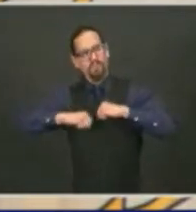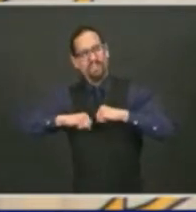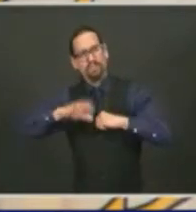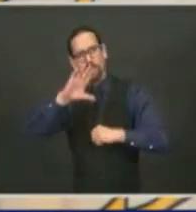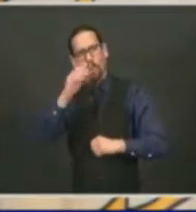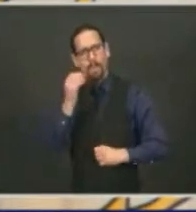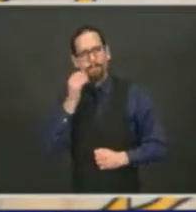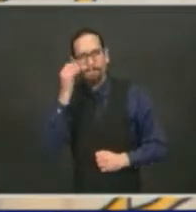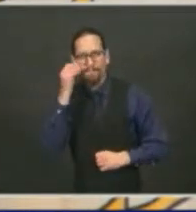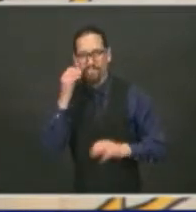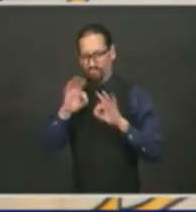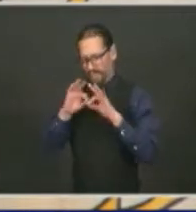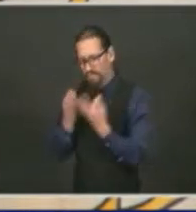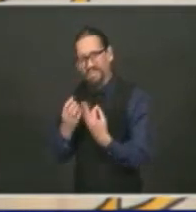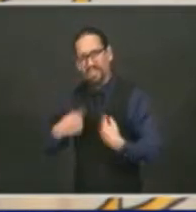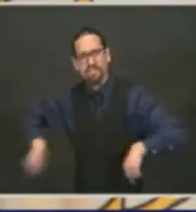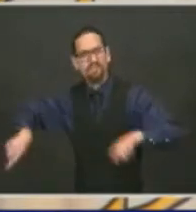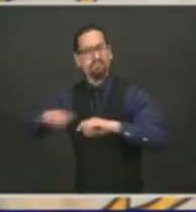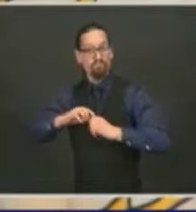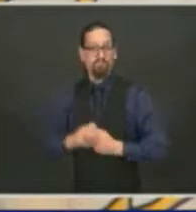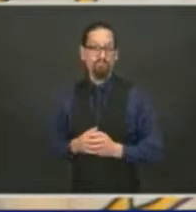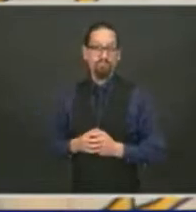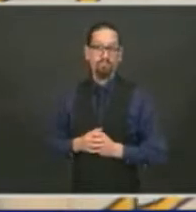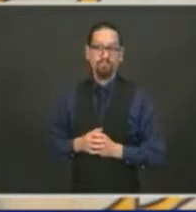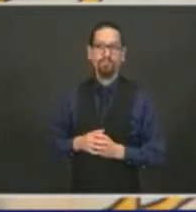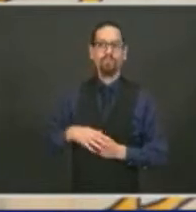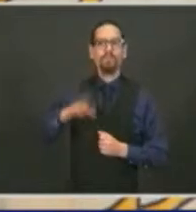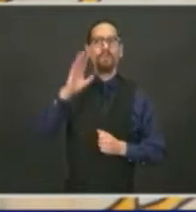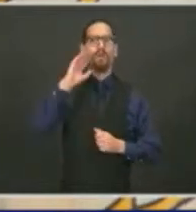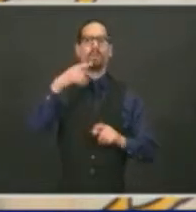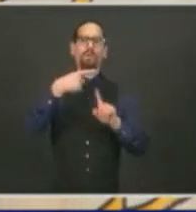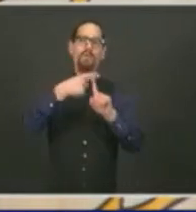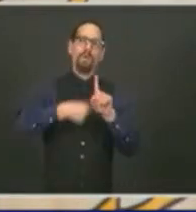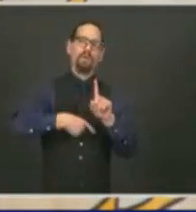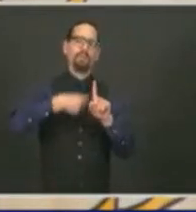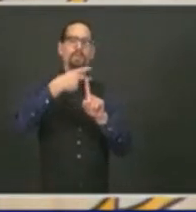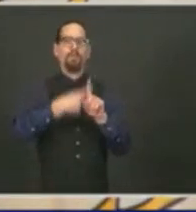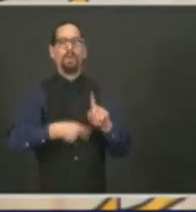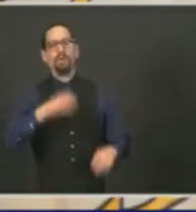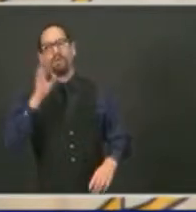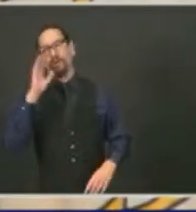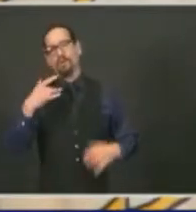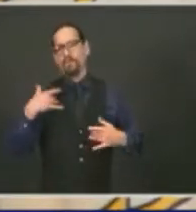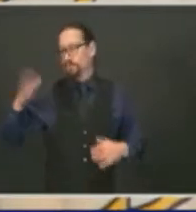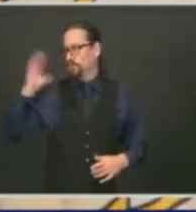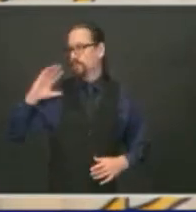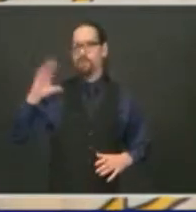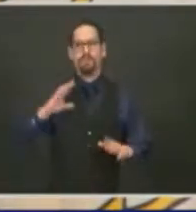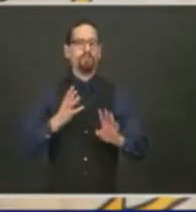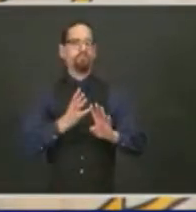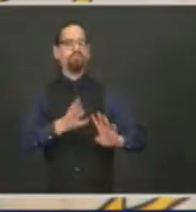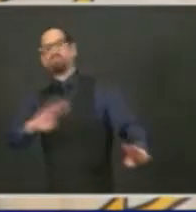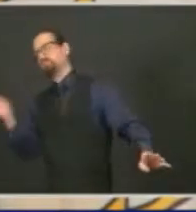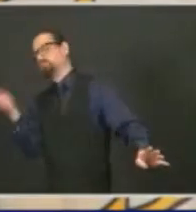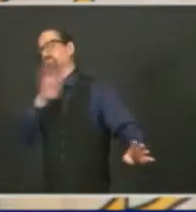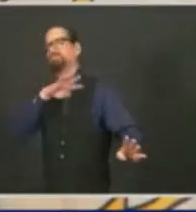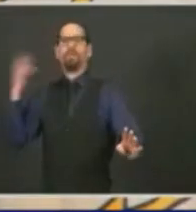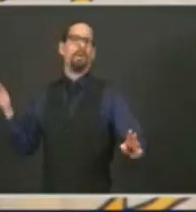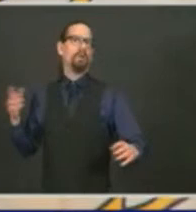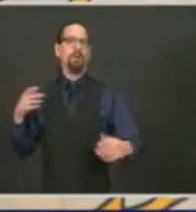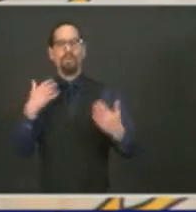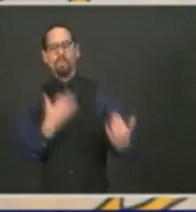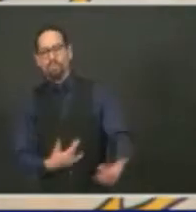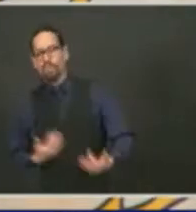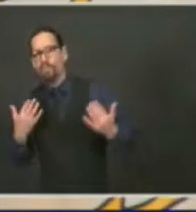We're making it easier. I know a month or two ago, there were lines for testing. Some people were getting frustrated that they were having